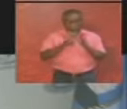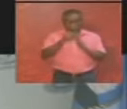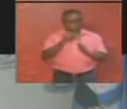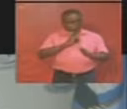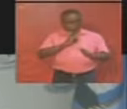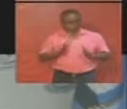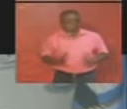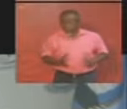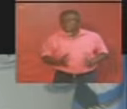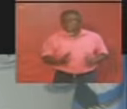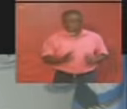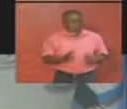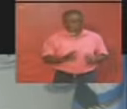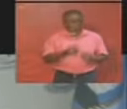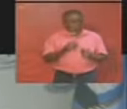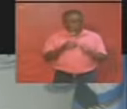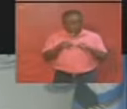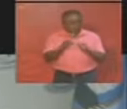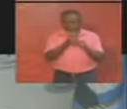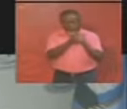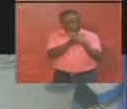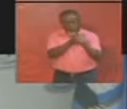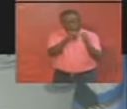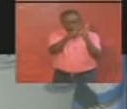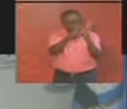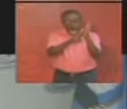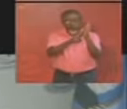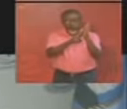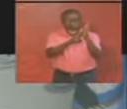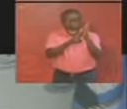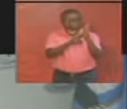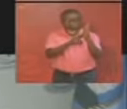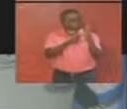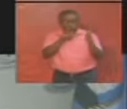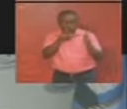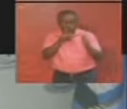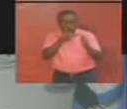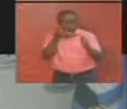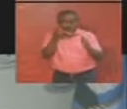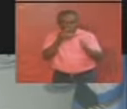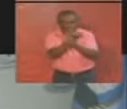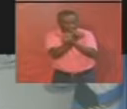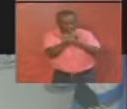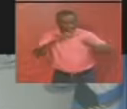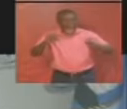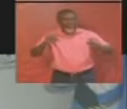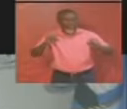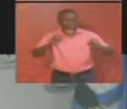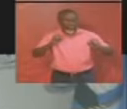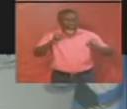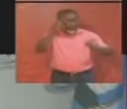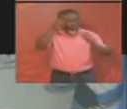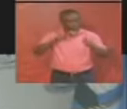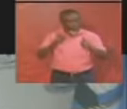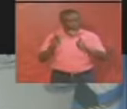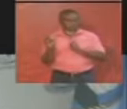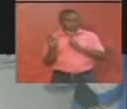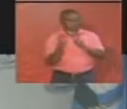respect to ensuring that these are enforced, to ensure that there's a safety of persons who use